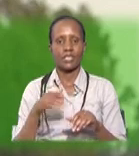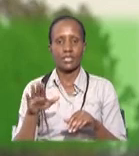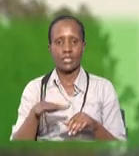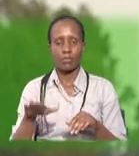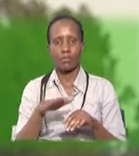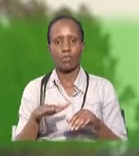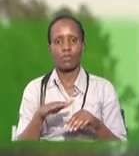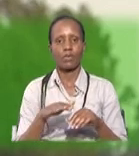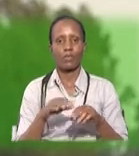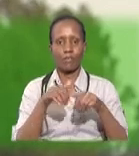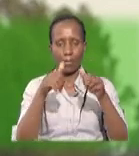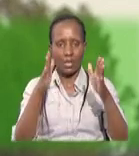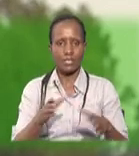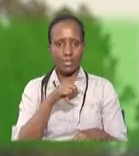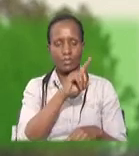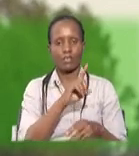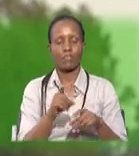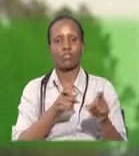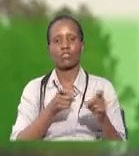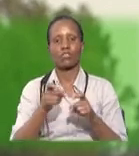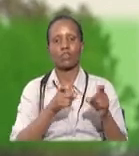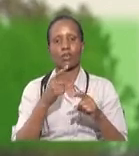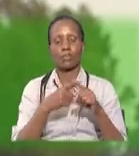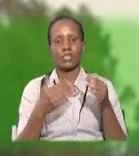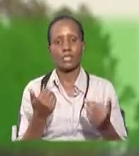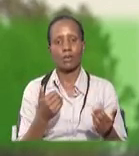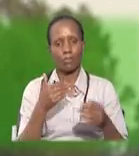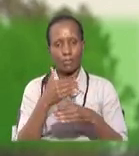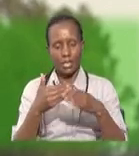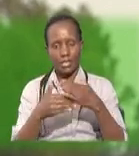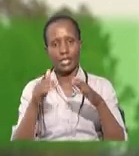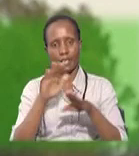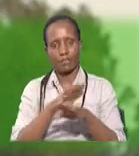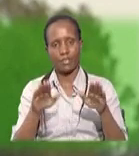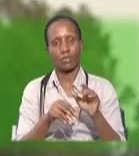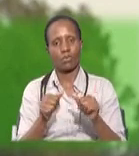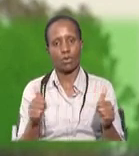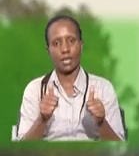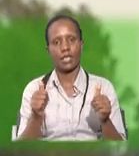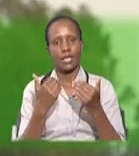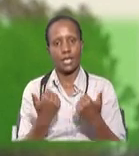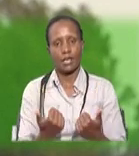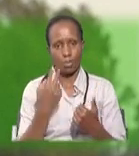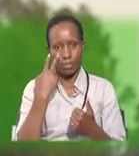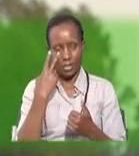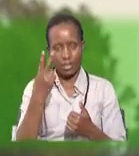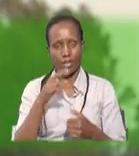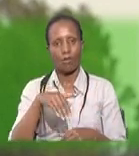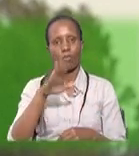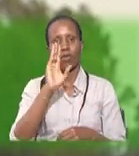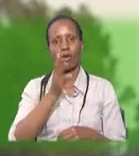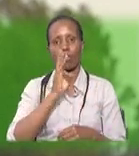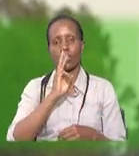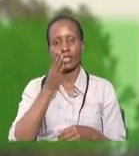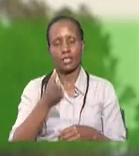had the scheme being run by farmers on their own. So we have restored most of that infrastructure, and with that we are now seeing